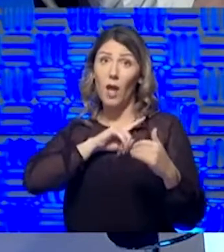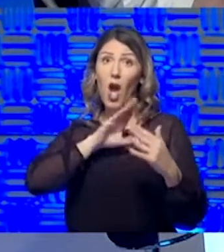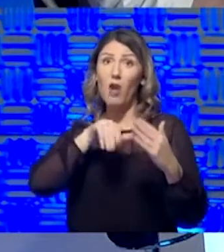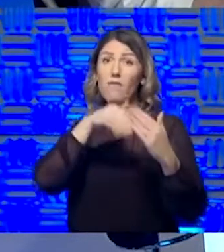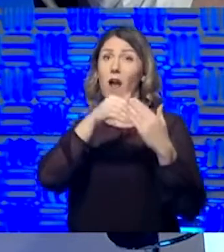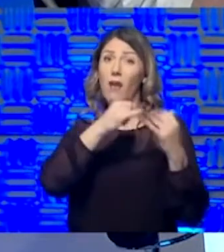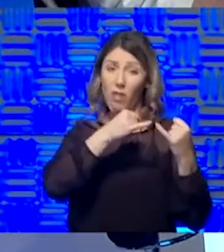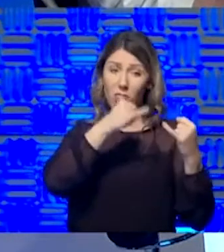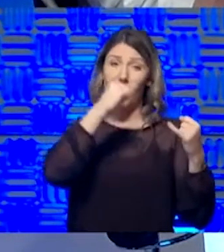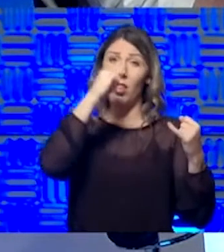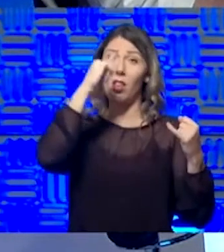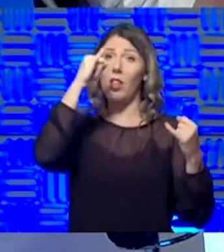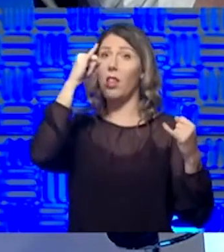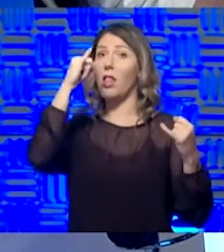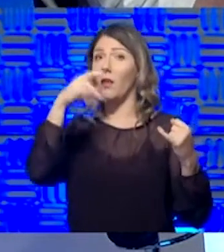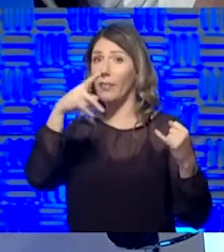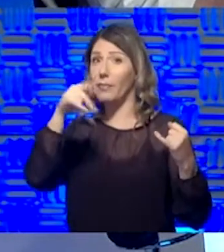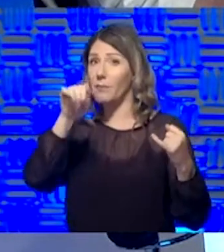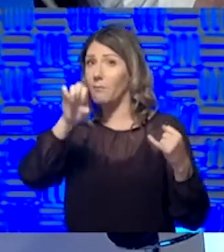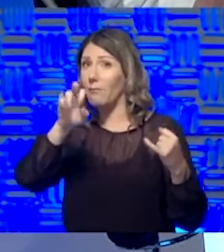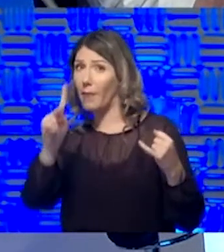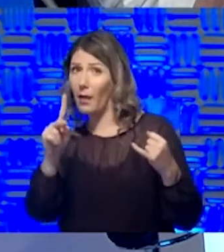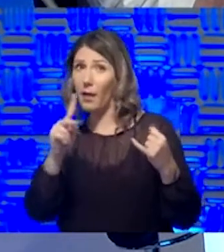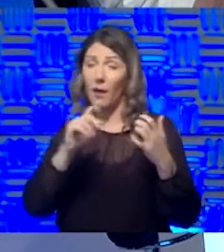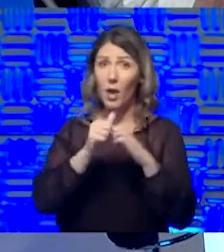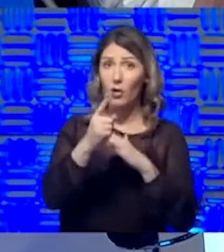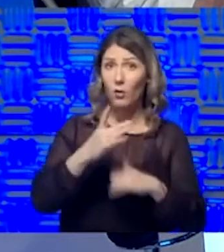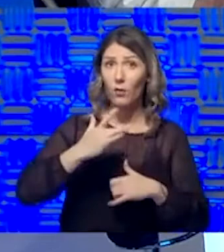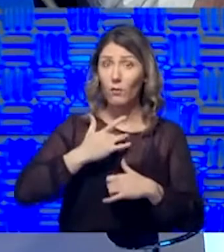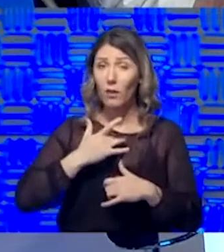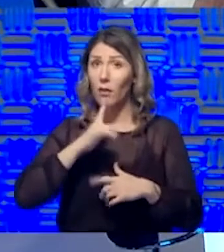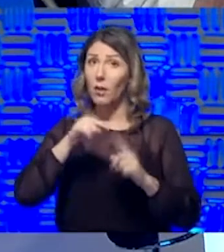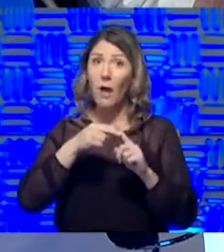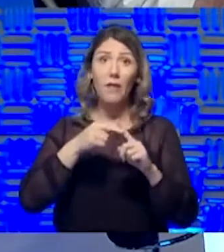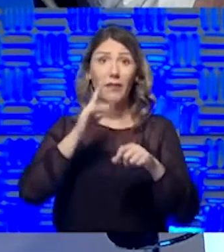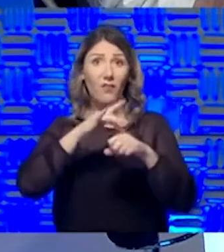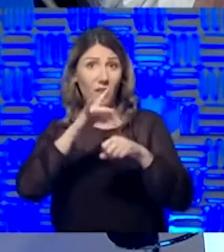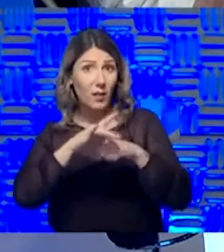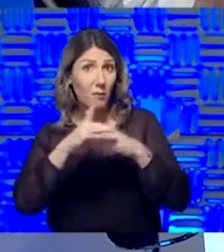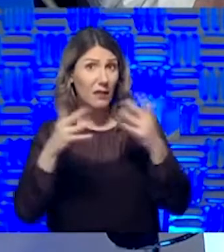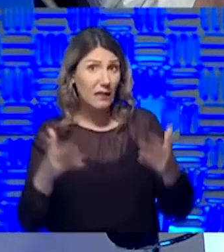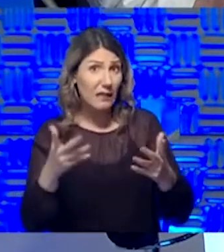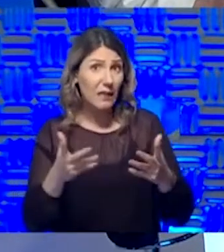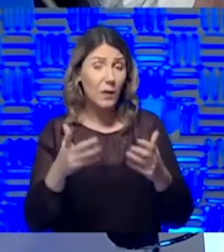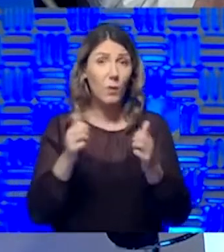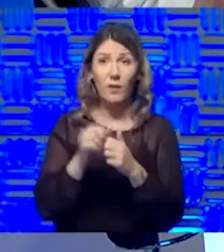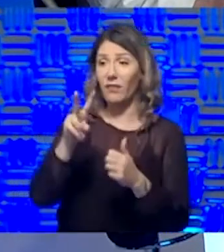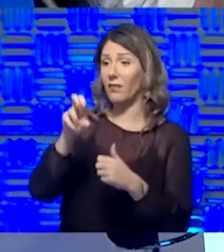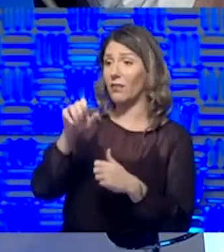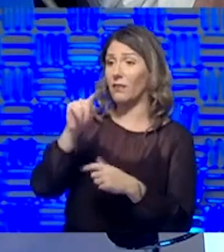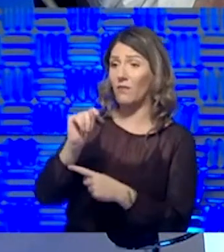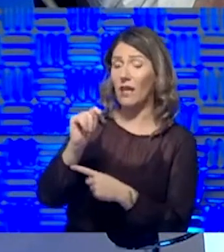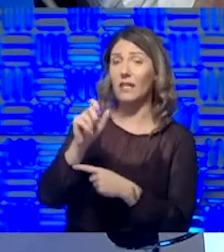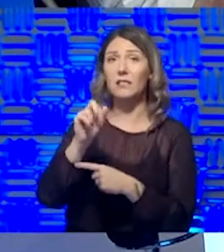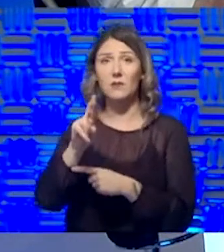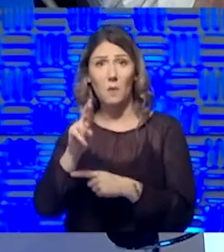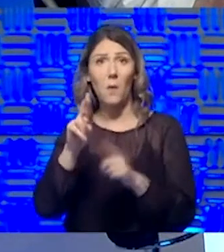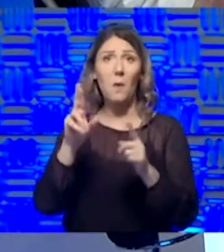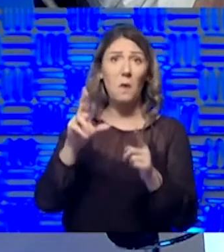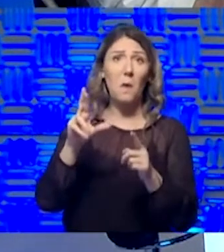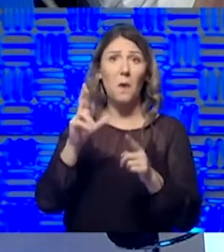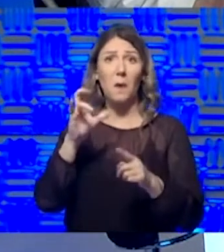all feel about the availability of ventilators and ICU beds and things like that? Here in Kansas City or across our region?